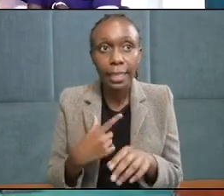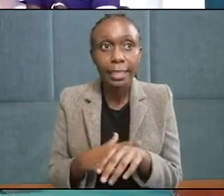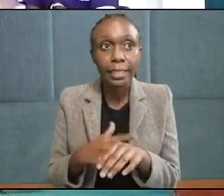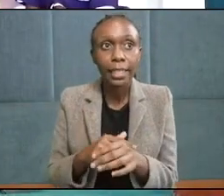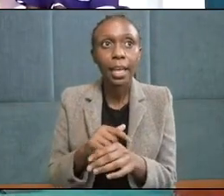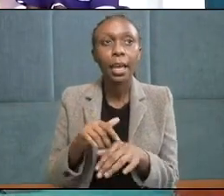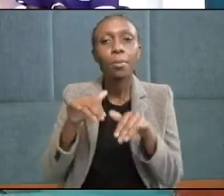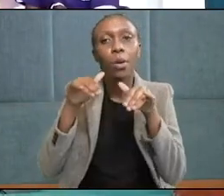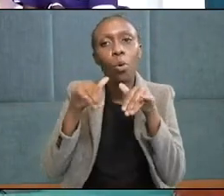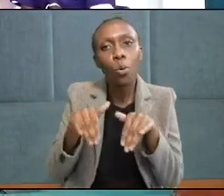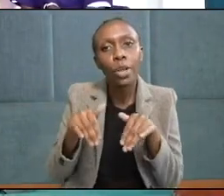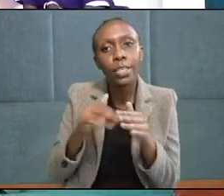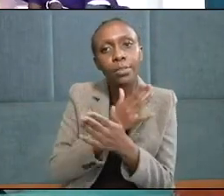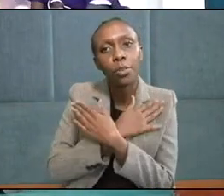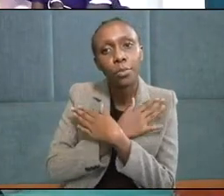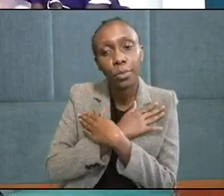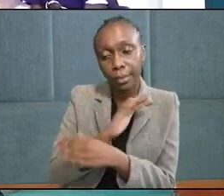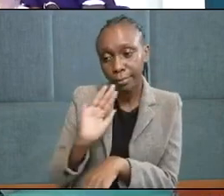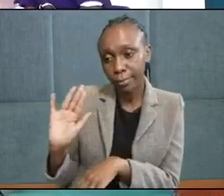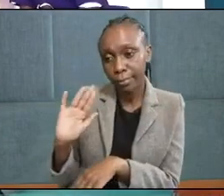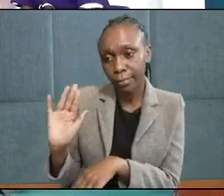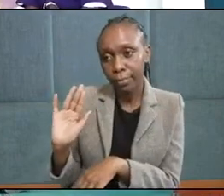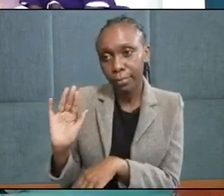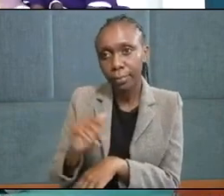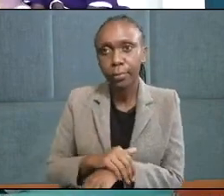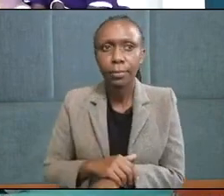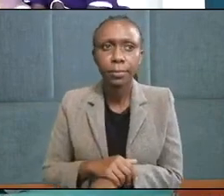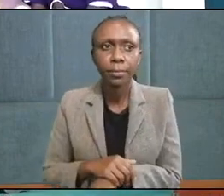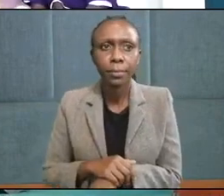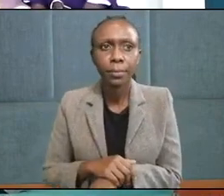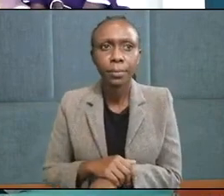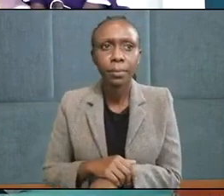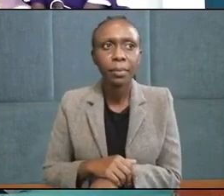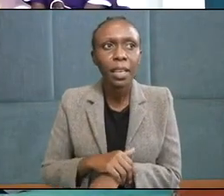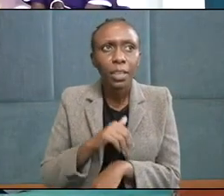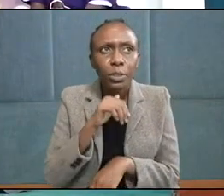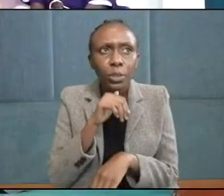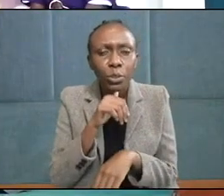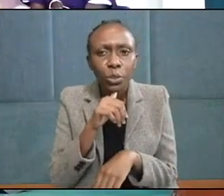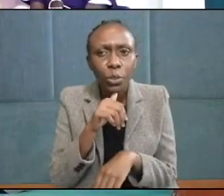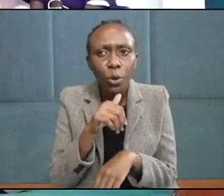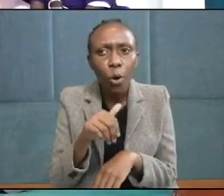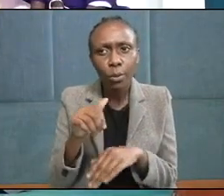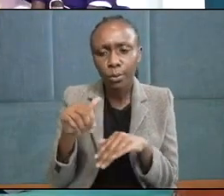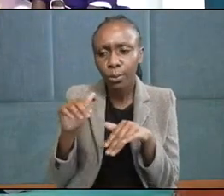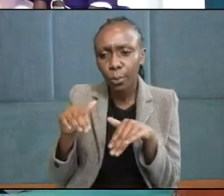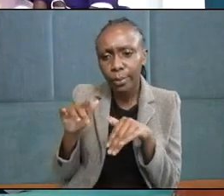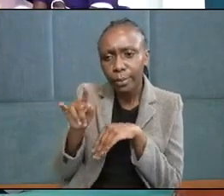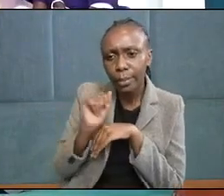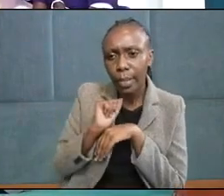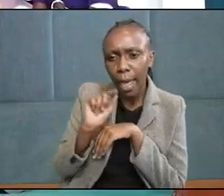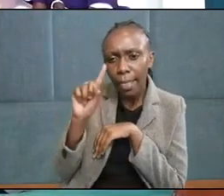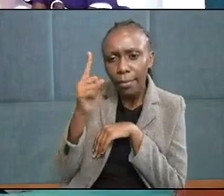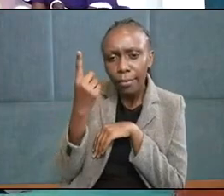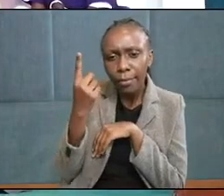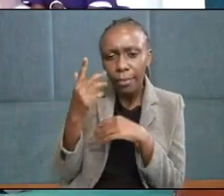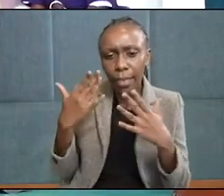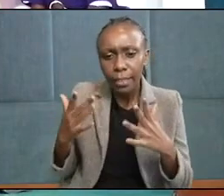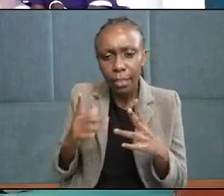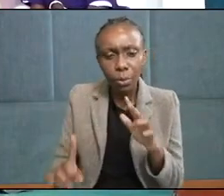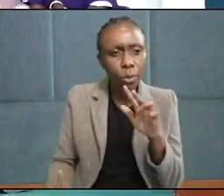waiting for his friends, it was not the beauty of Athens that first struck him. What was the first thing that